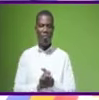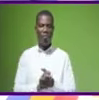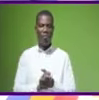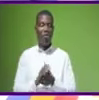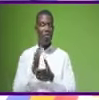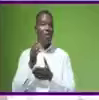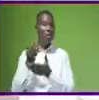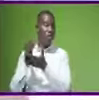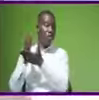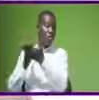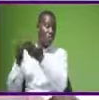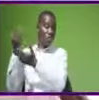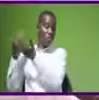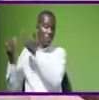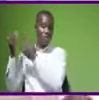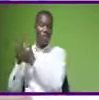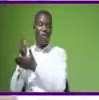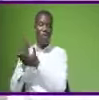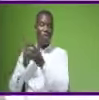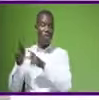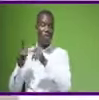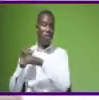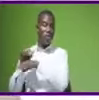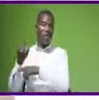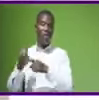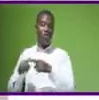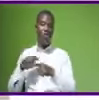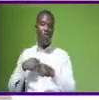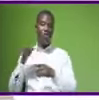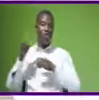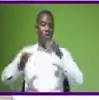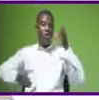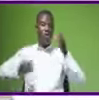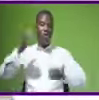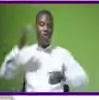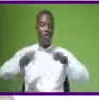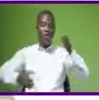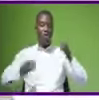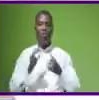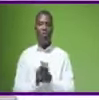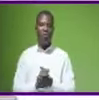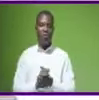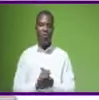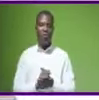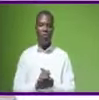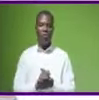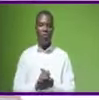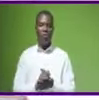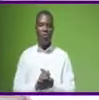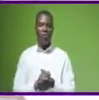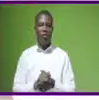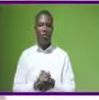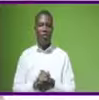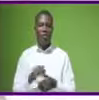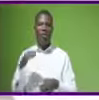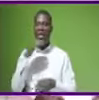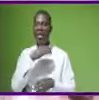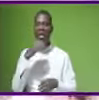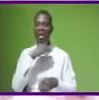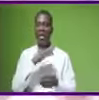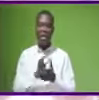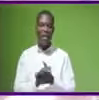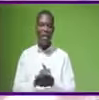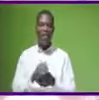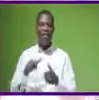Every being crophobic de me court. Asase fo adin chato so charges be